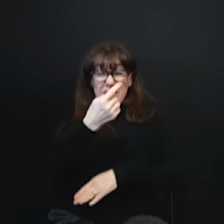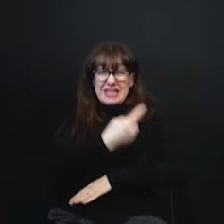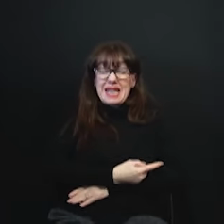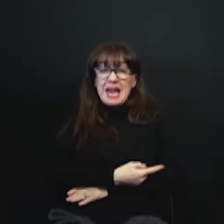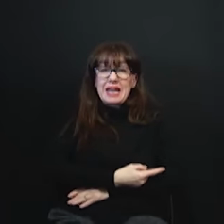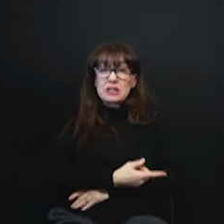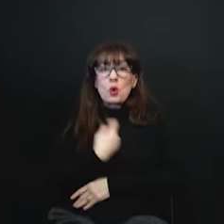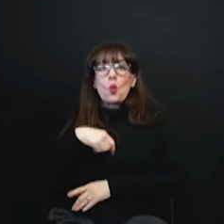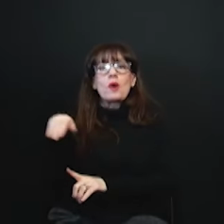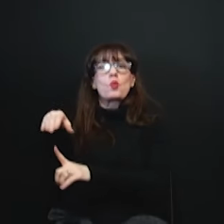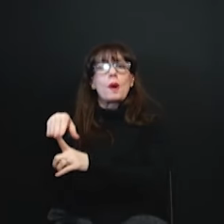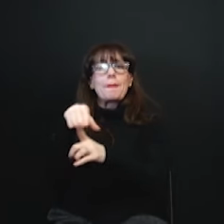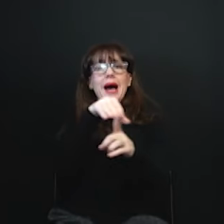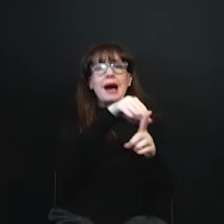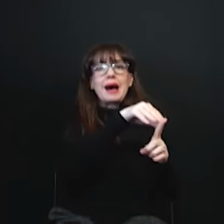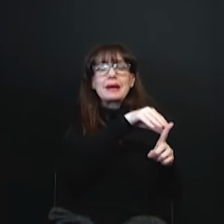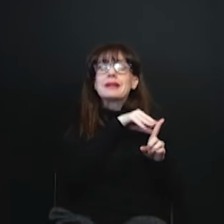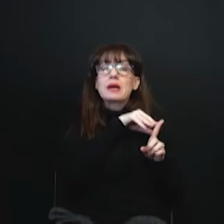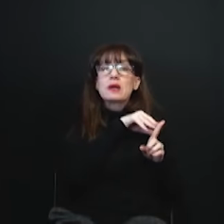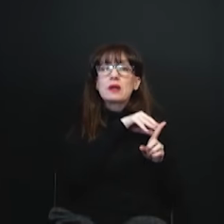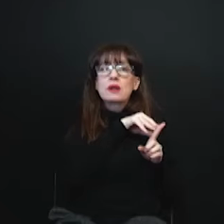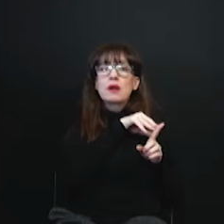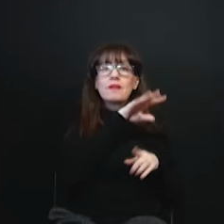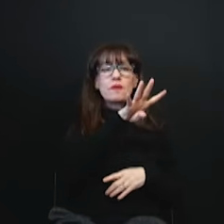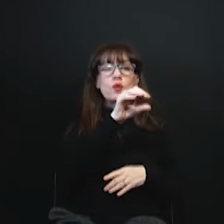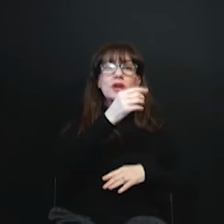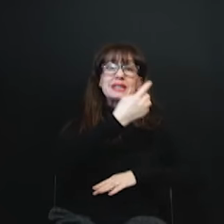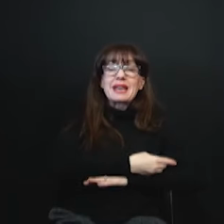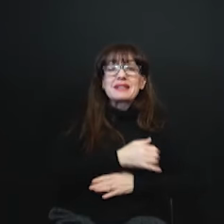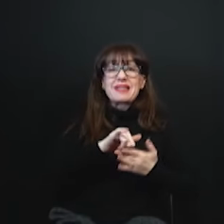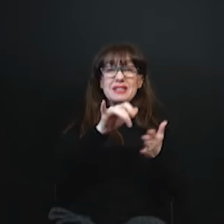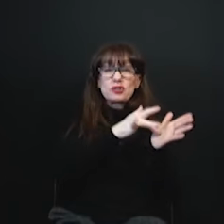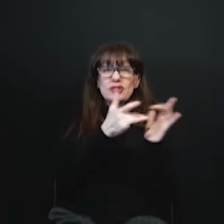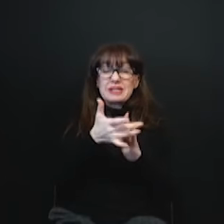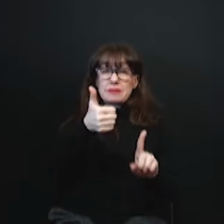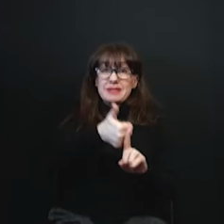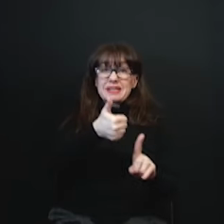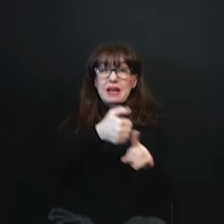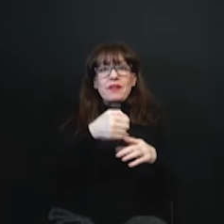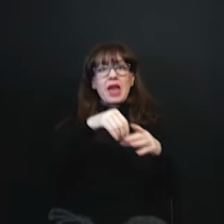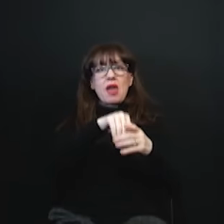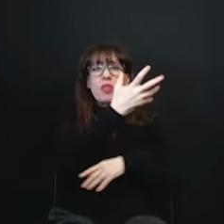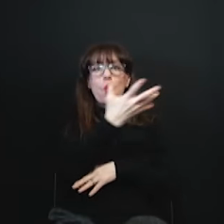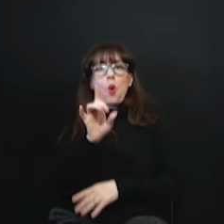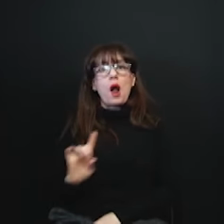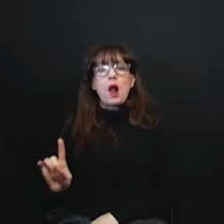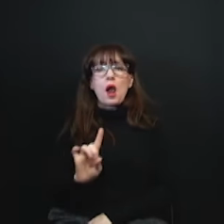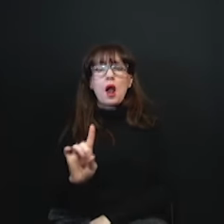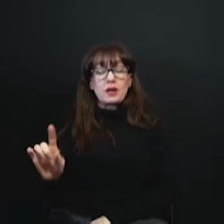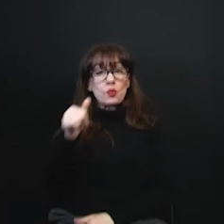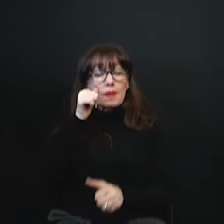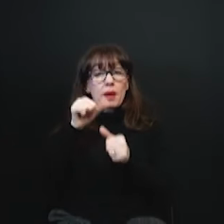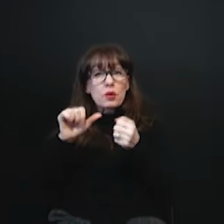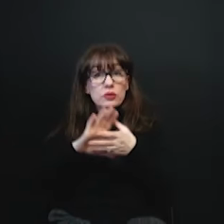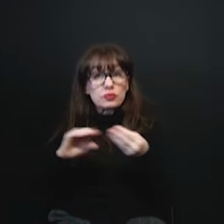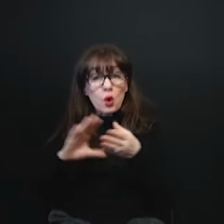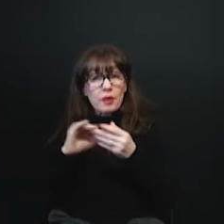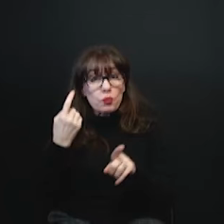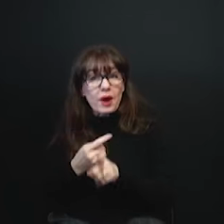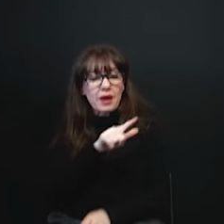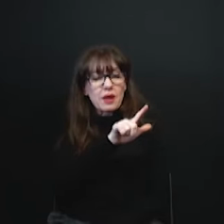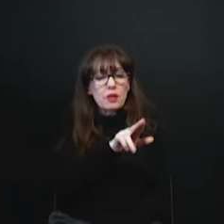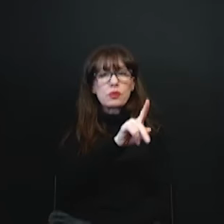be reminded particularly of the 40 days that Jesus spent in the wilderness. You remember the story? Luke